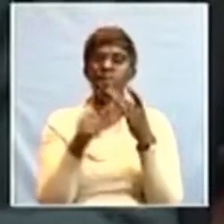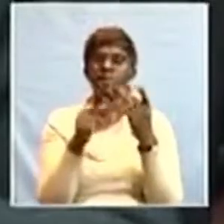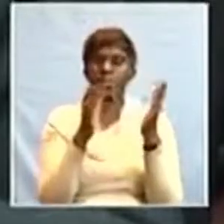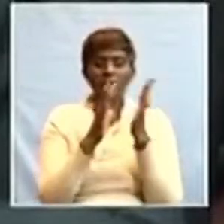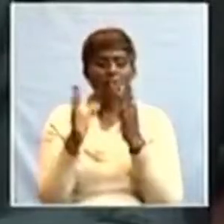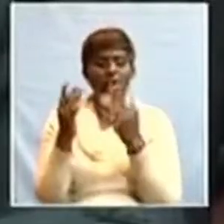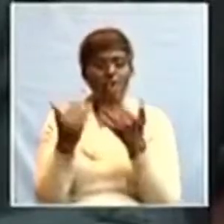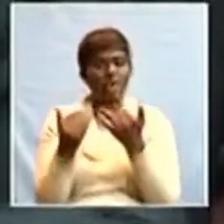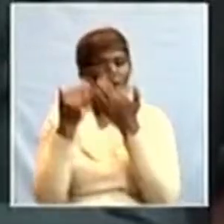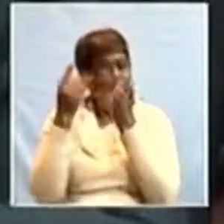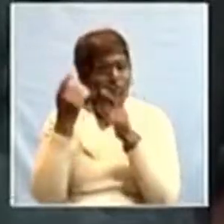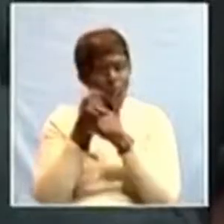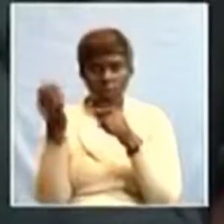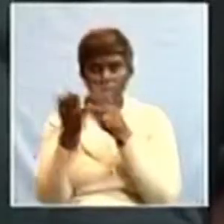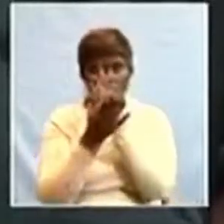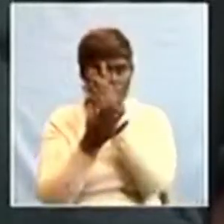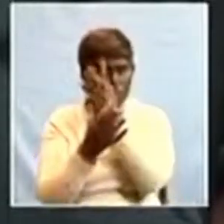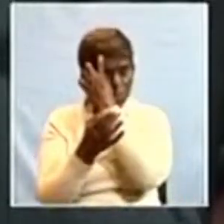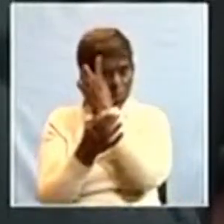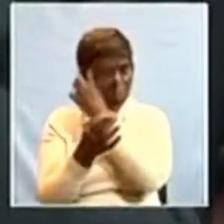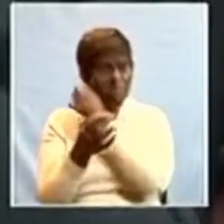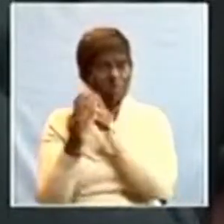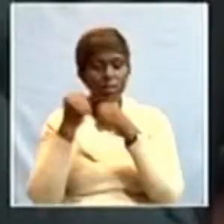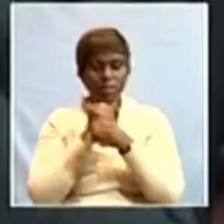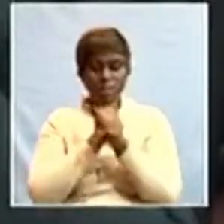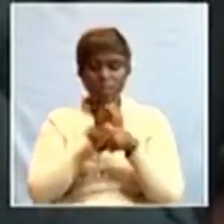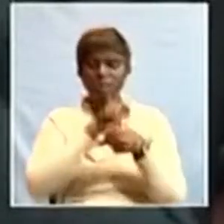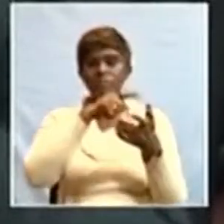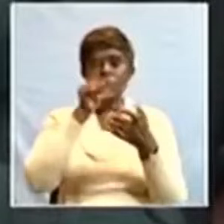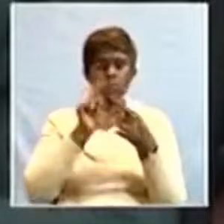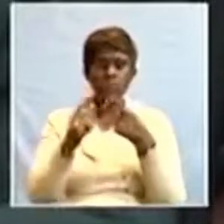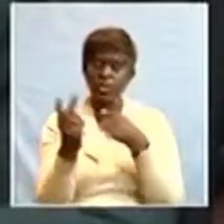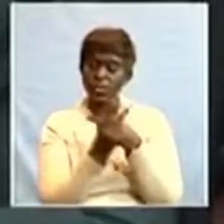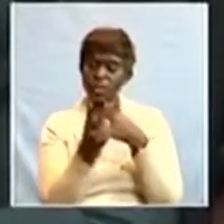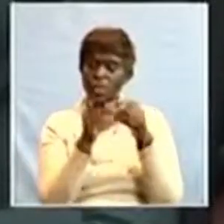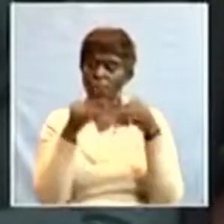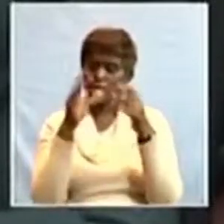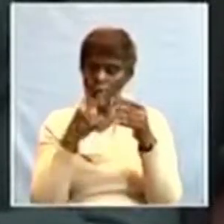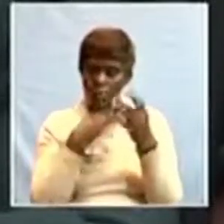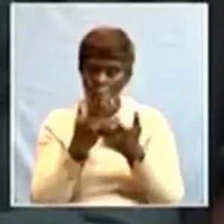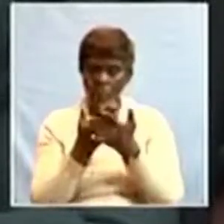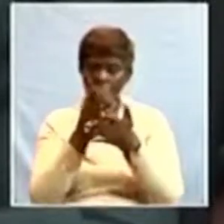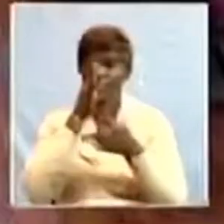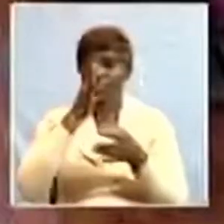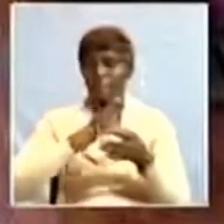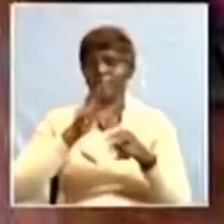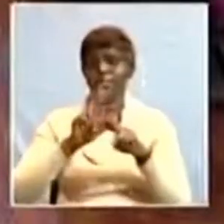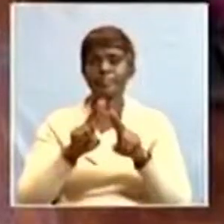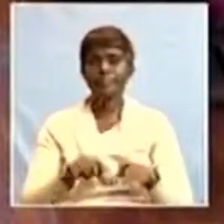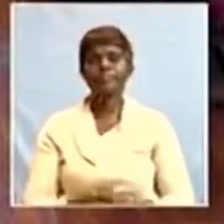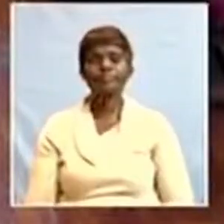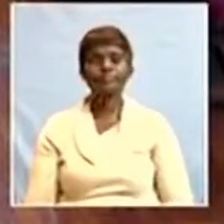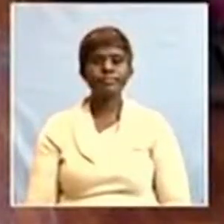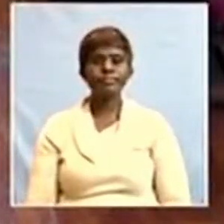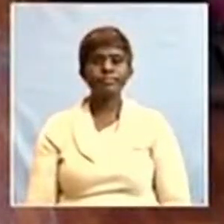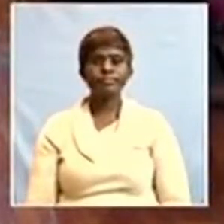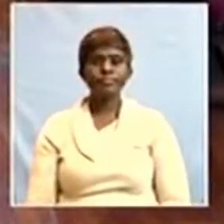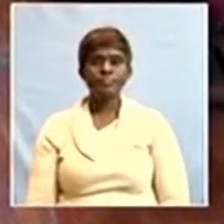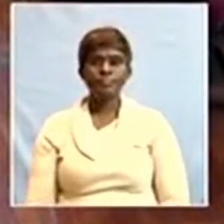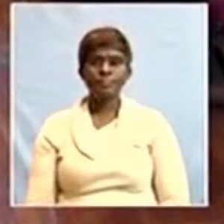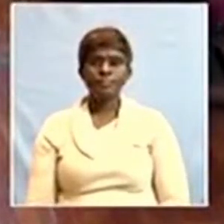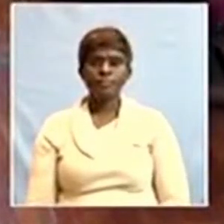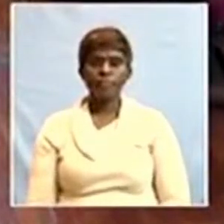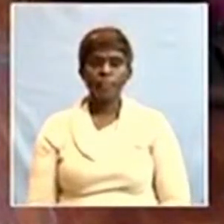to be expected out of you prior to making payments to these two suppliers? I submit, Madam Chairperson. Honorable Mamba.